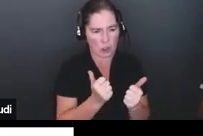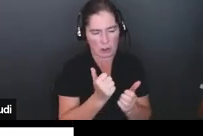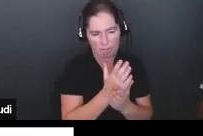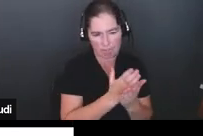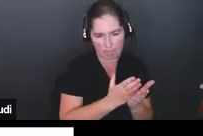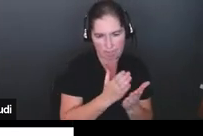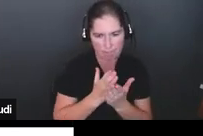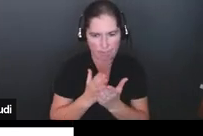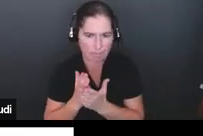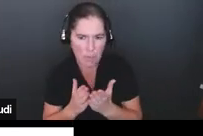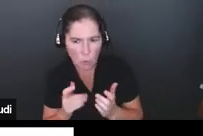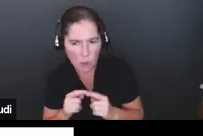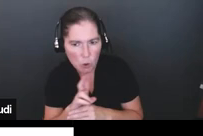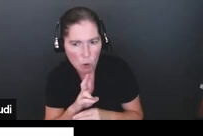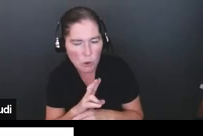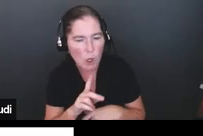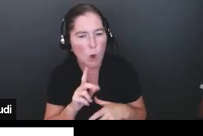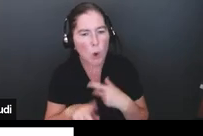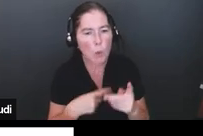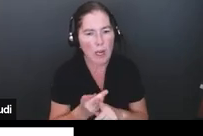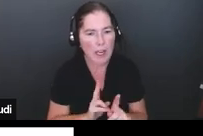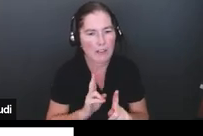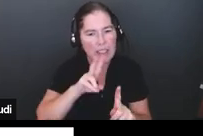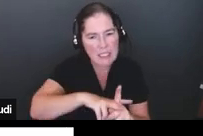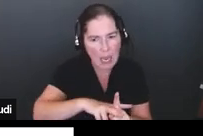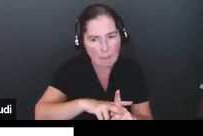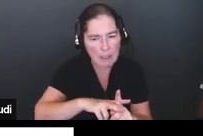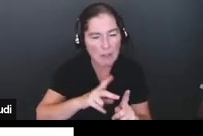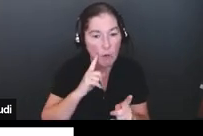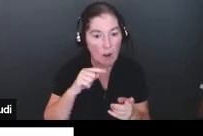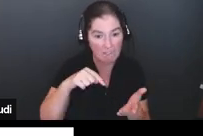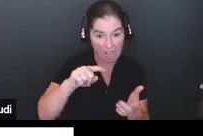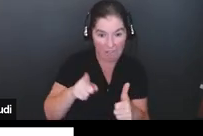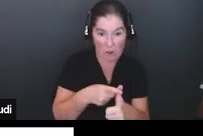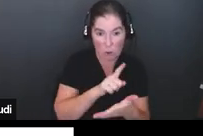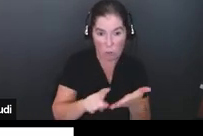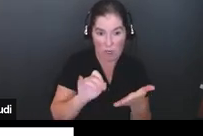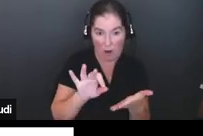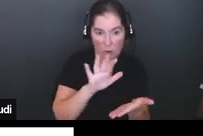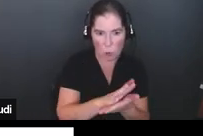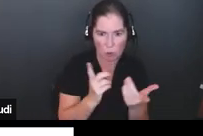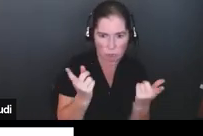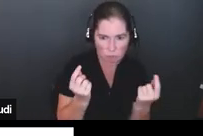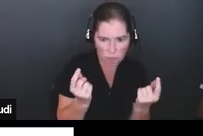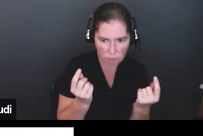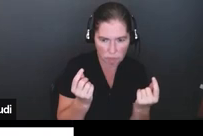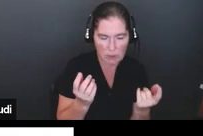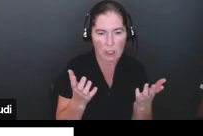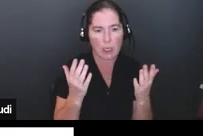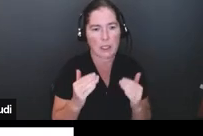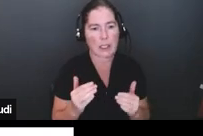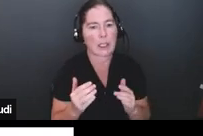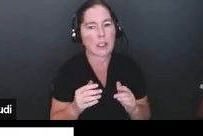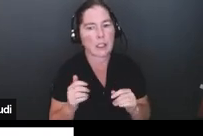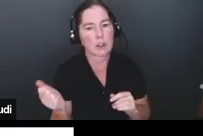add? What assignments do I want to start thinking about for the first week of school? And then visit some of